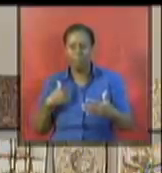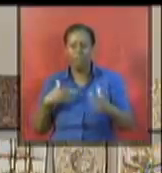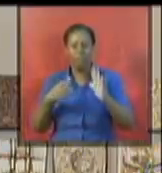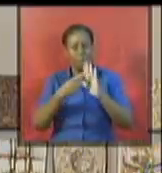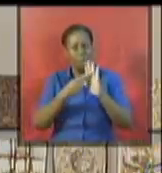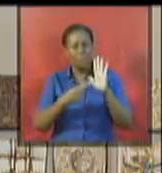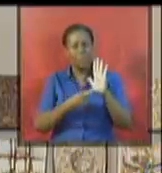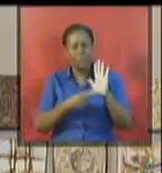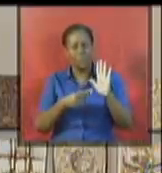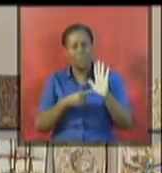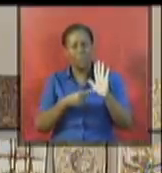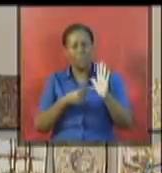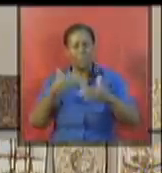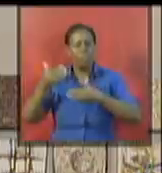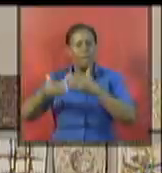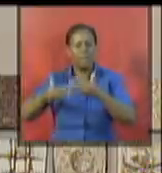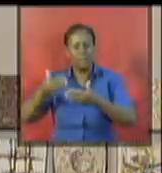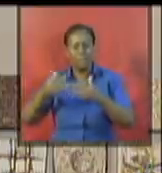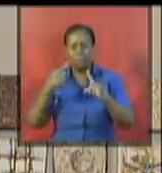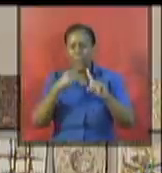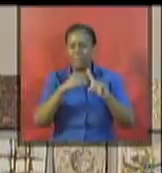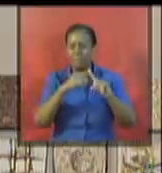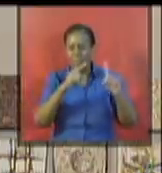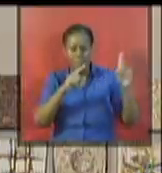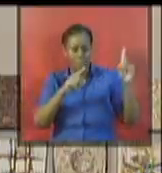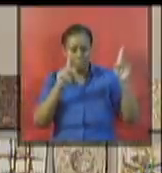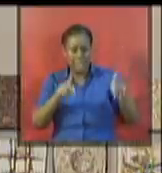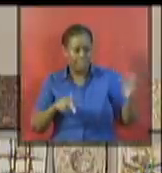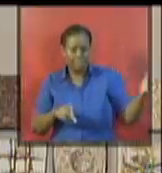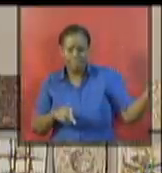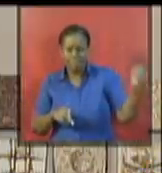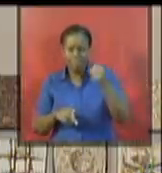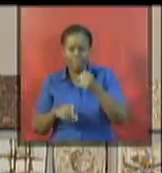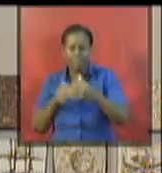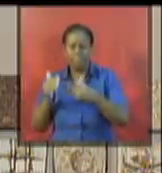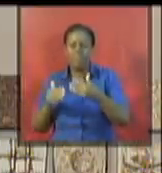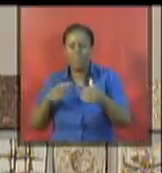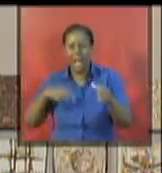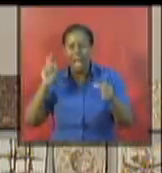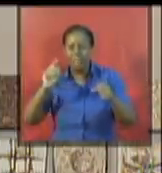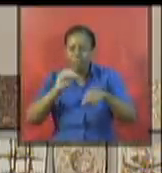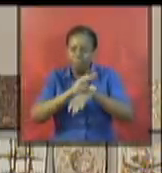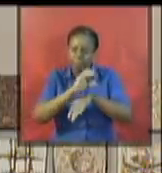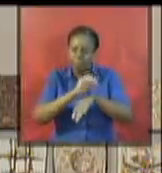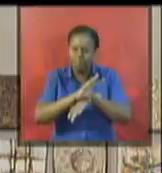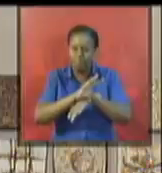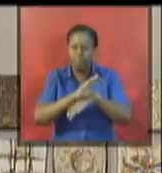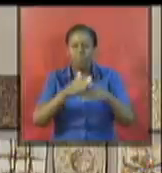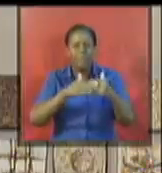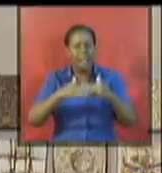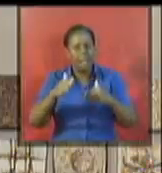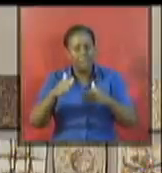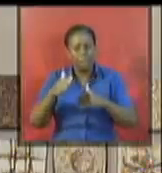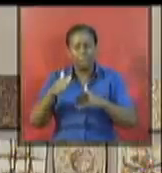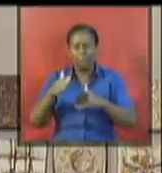is a little bit involved. The first thing we need to do is advise the patient and then coordinate with the clinical team to bring them in.